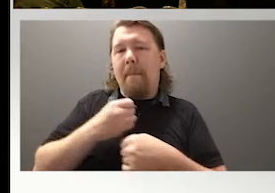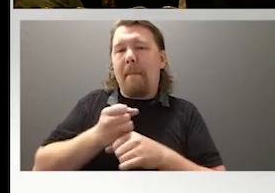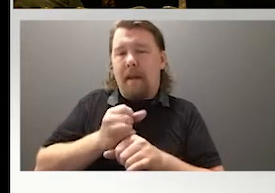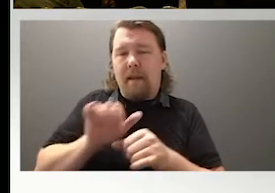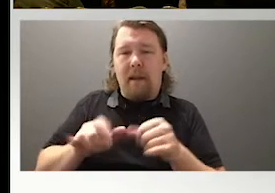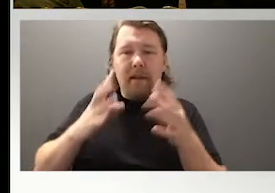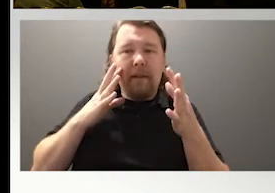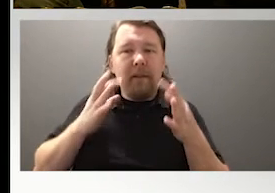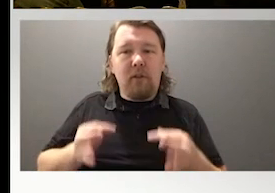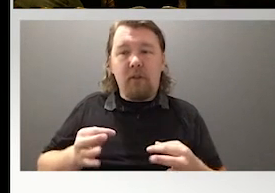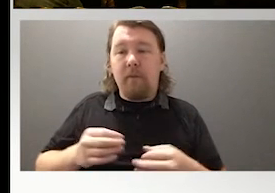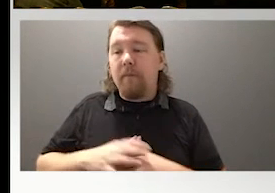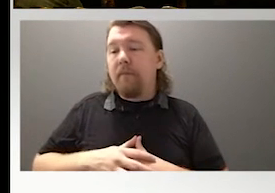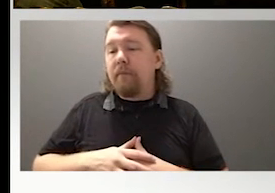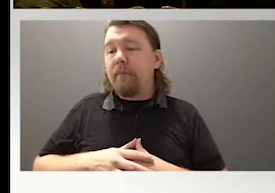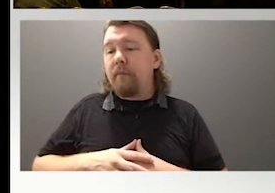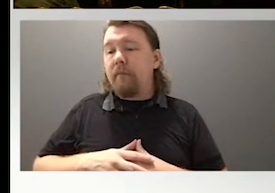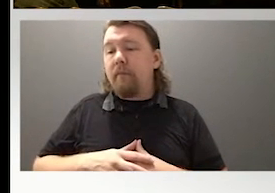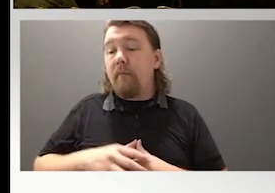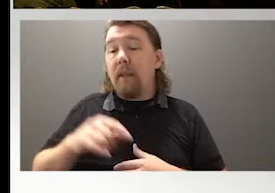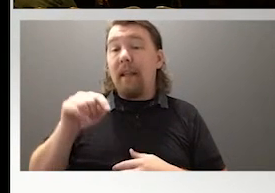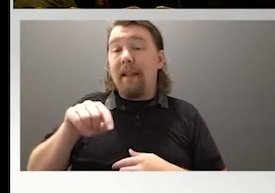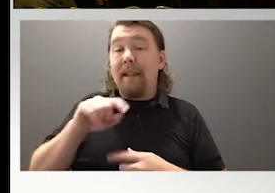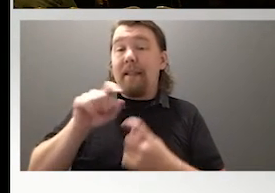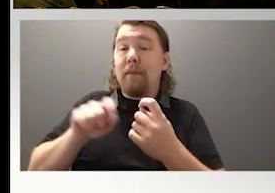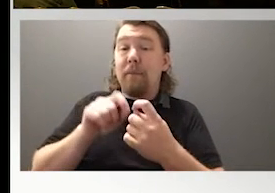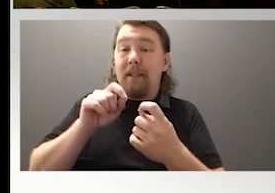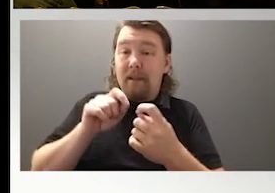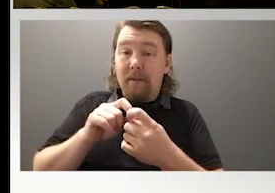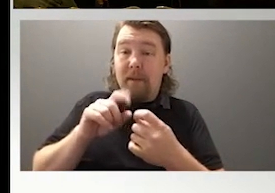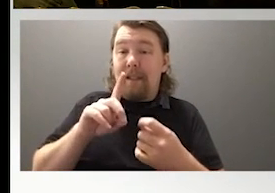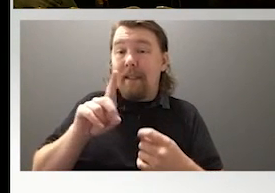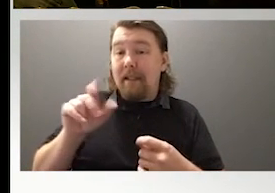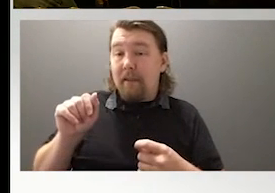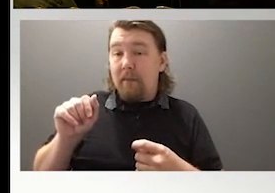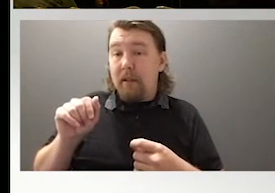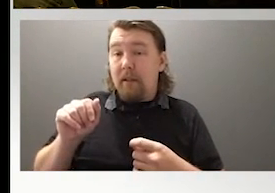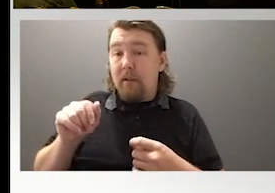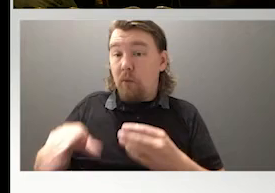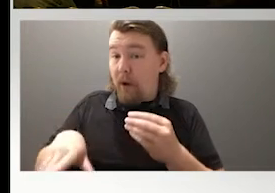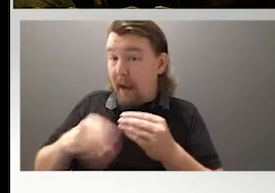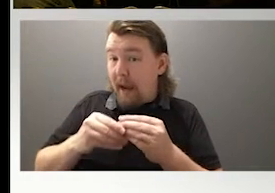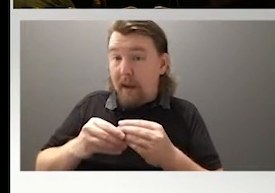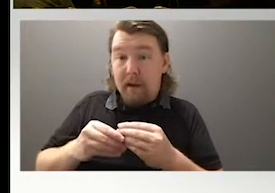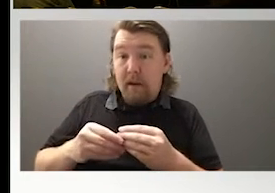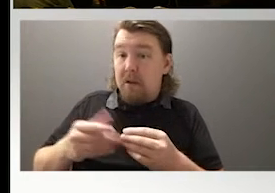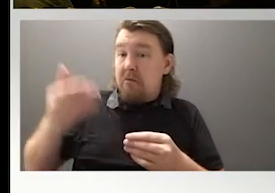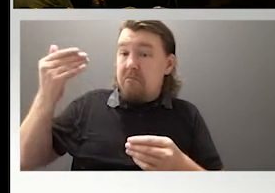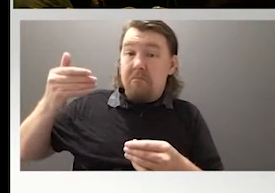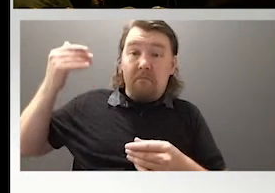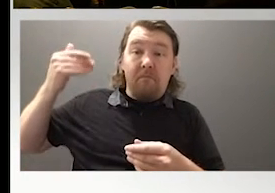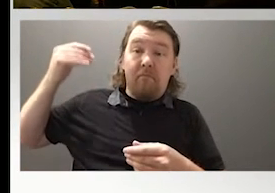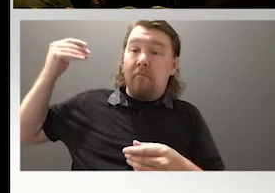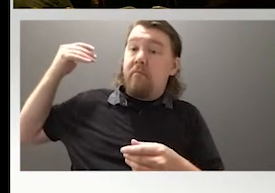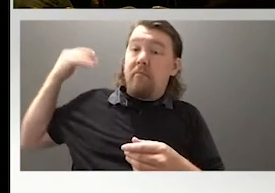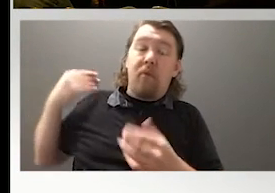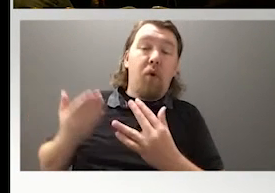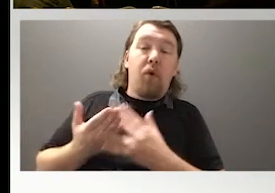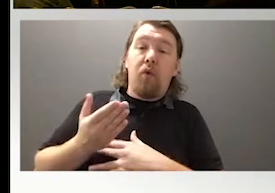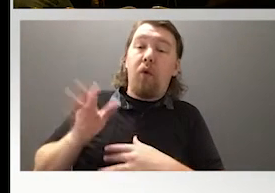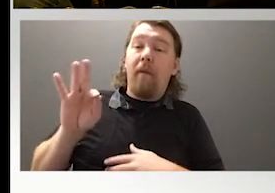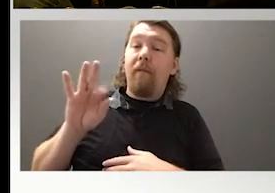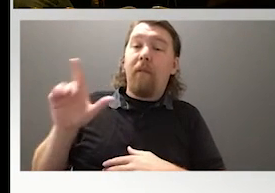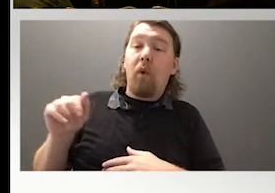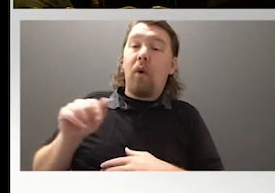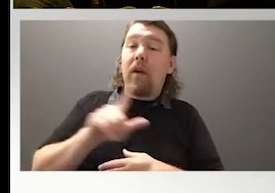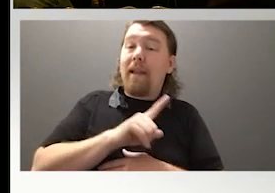determinations. So these specific disabilities were added at one point or another through the Florida